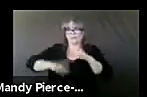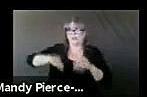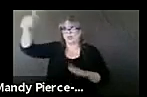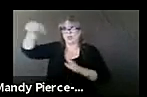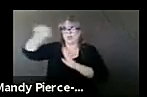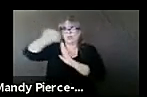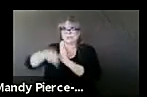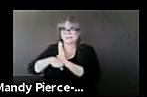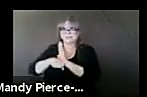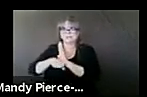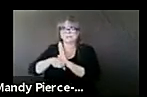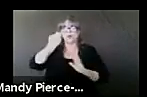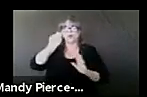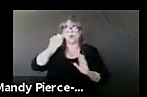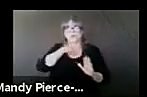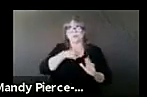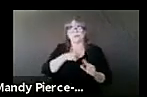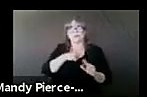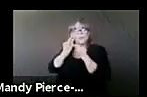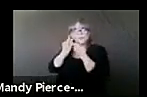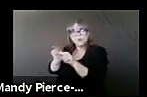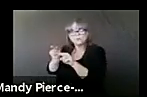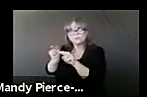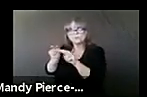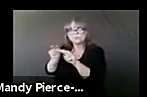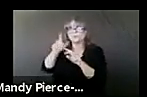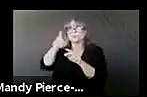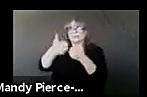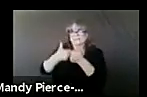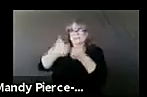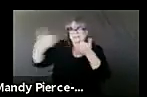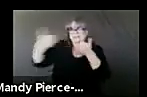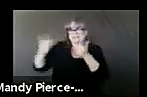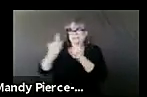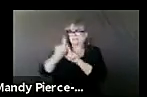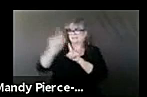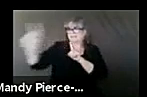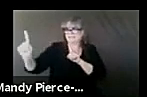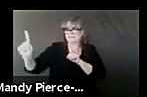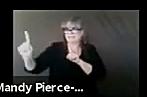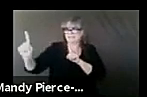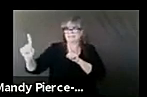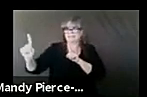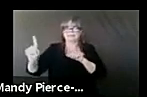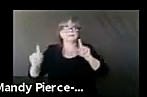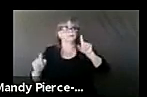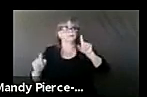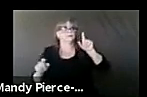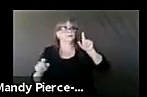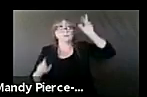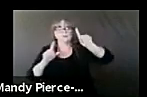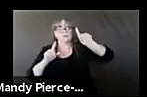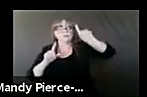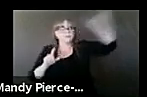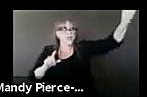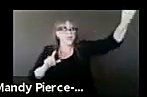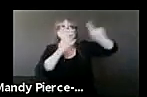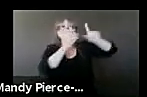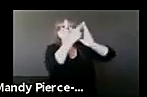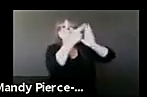social distancing strategies, there's big differences between those strategies being applied in Wuhan, China, during